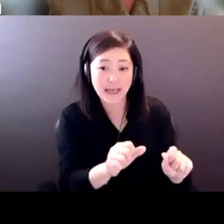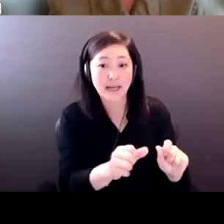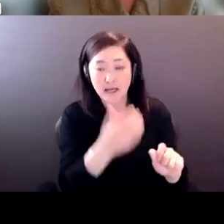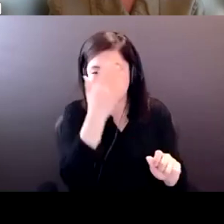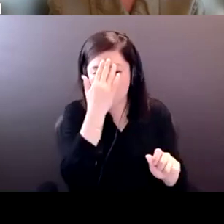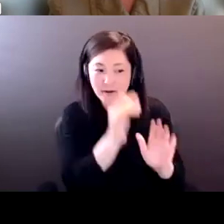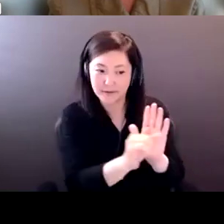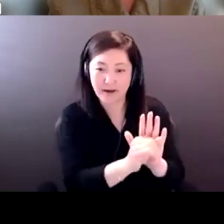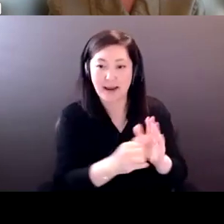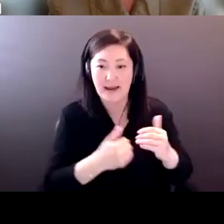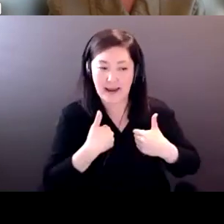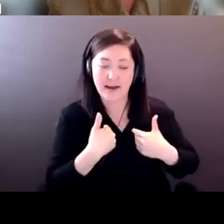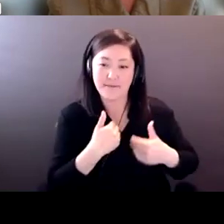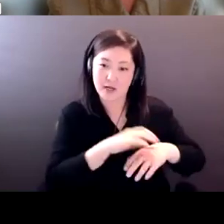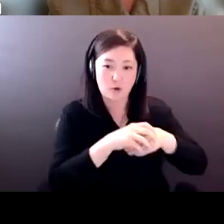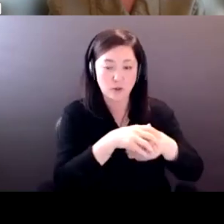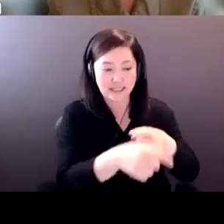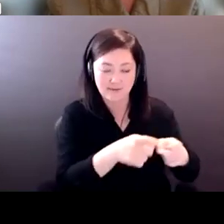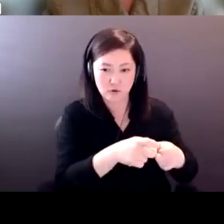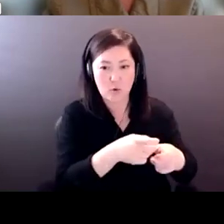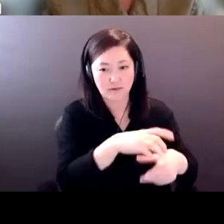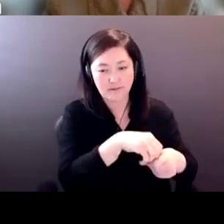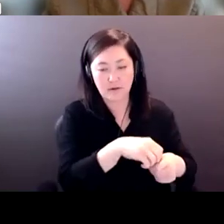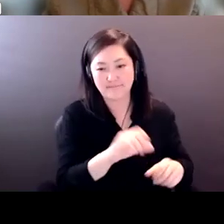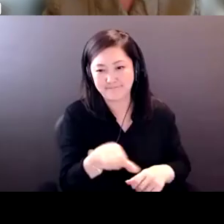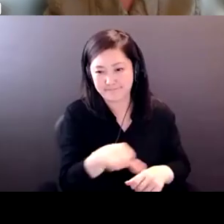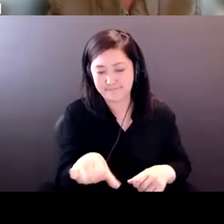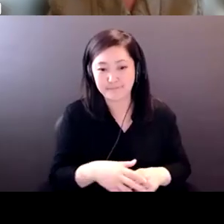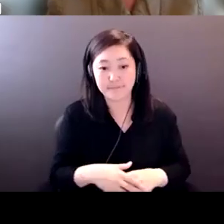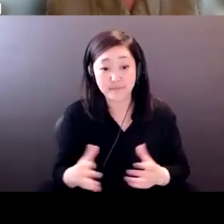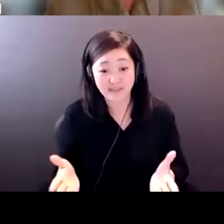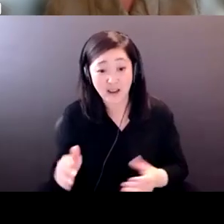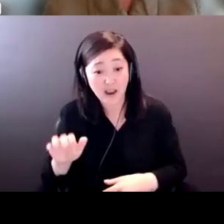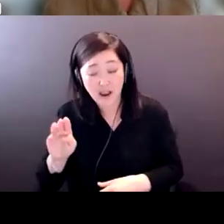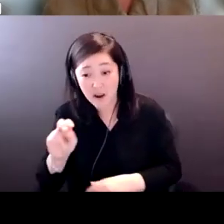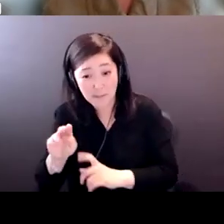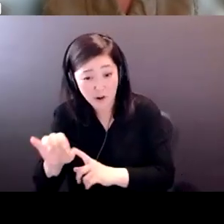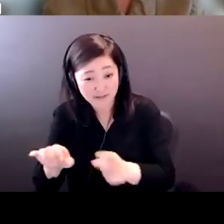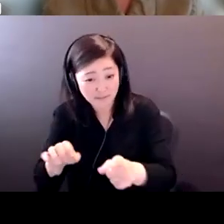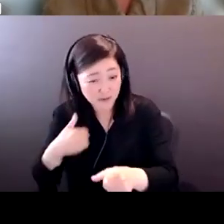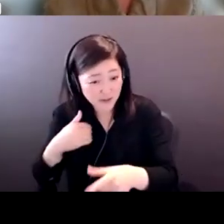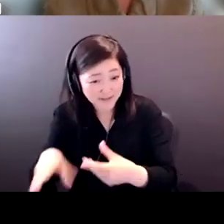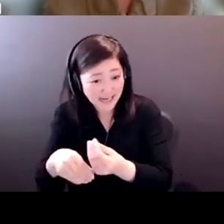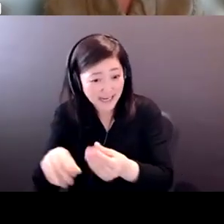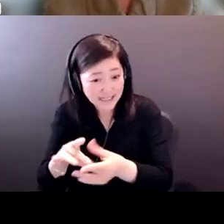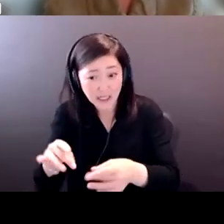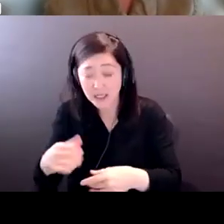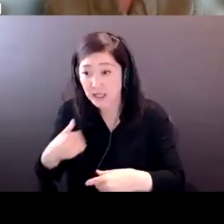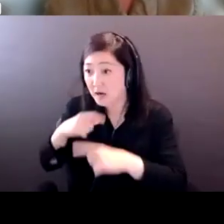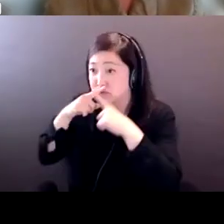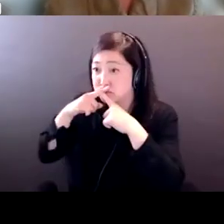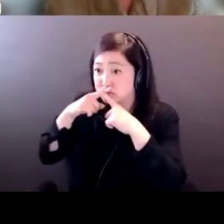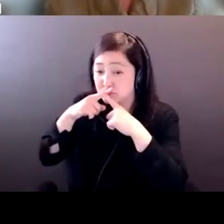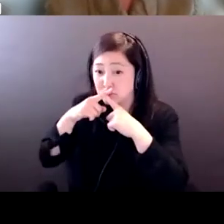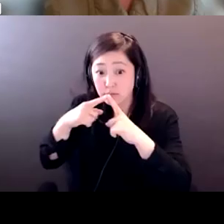Thank you so much. So much. Bonnie, anything to add to this? Absolutely. Thank you. Am I still muted? No, you're